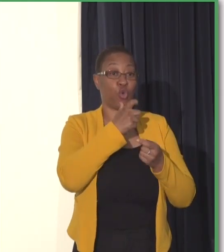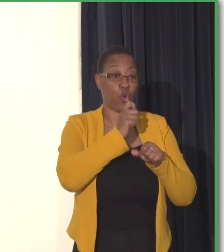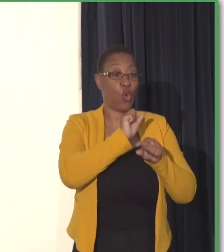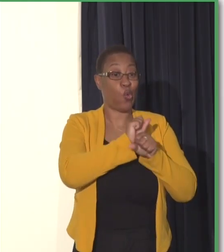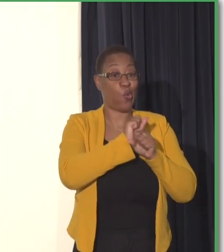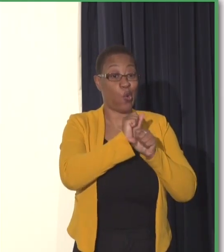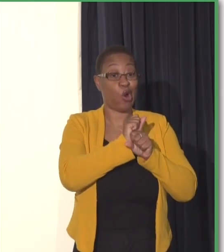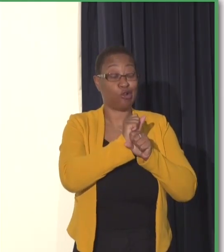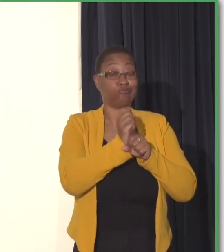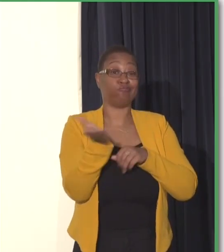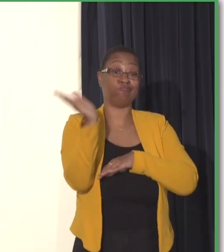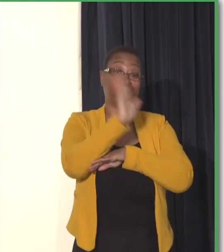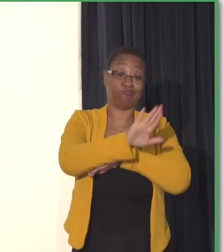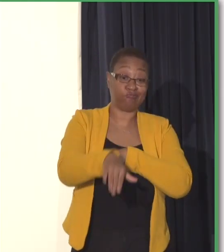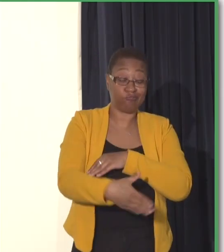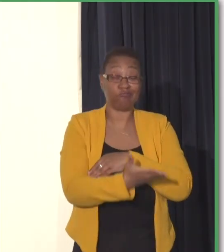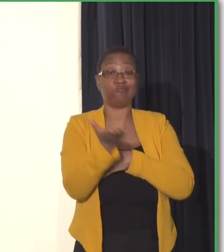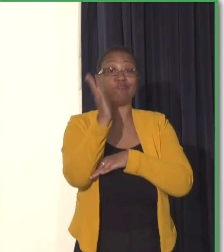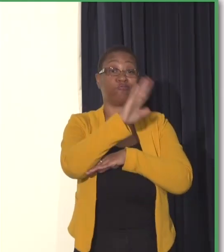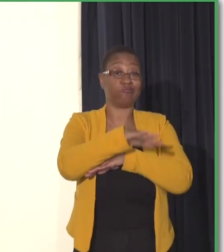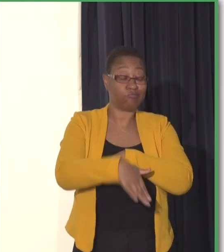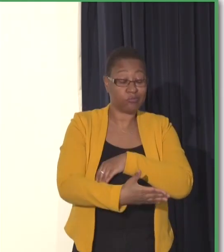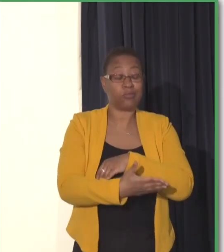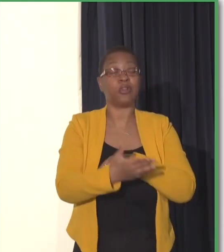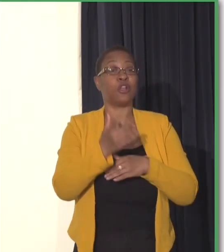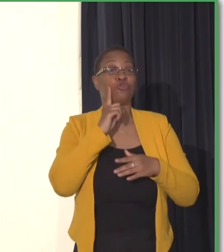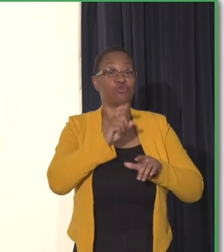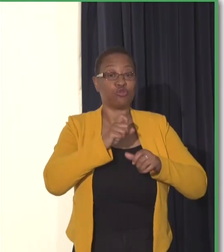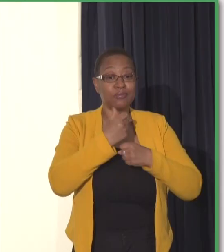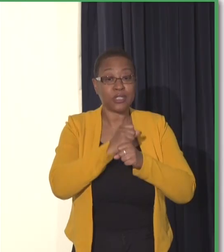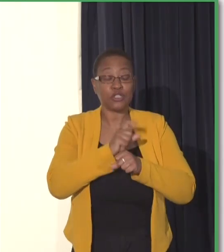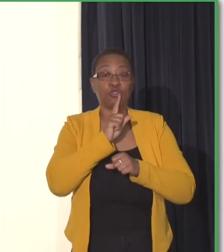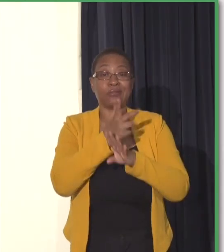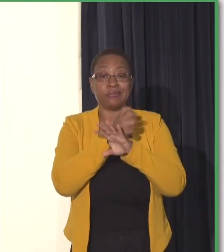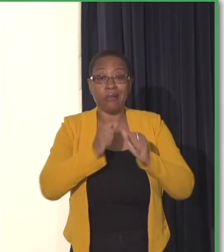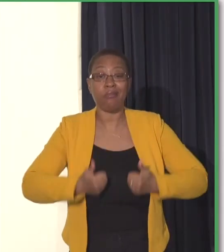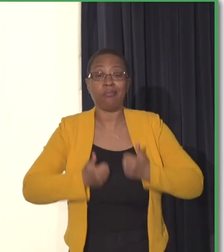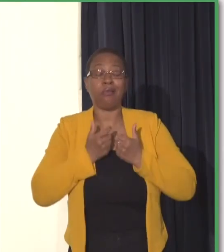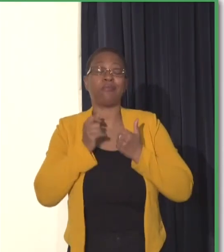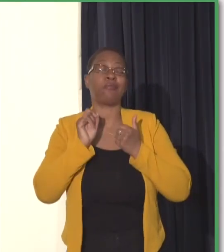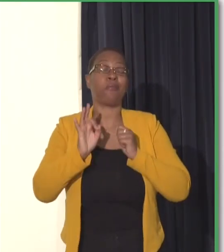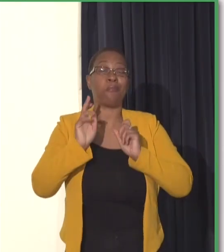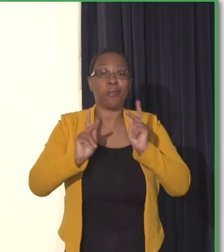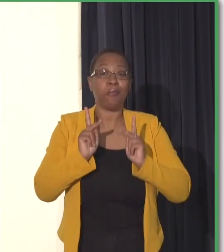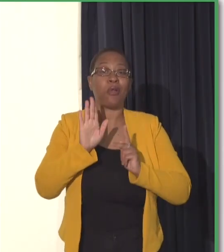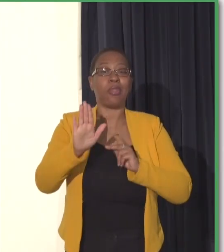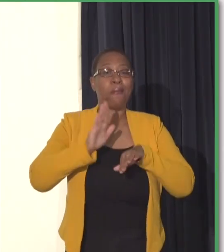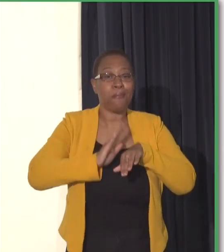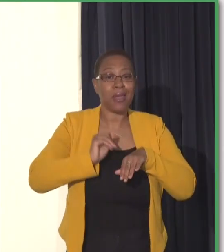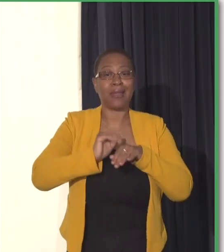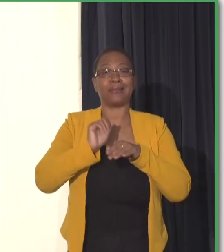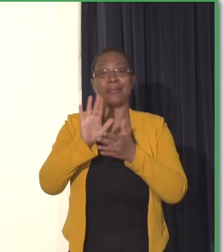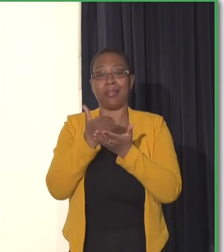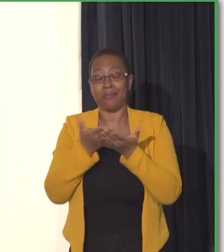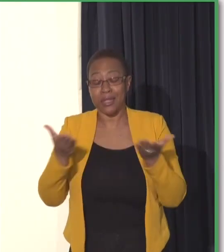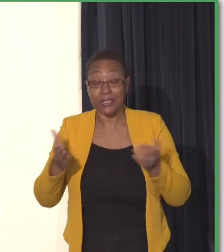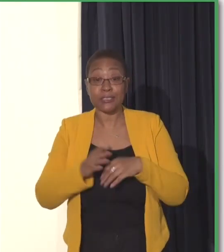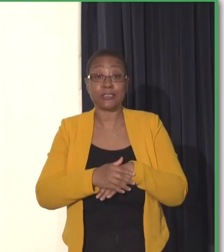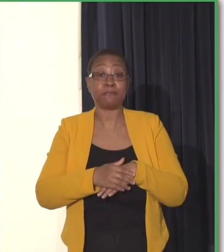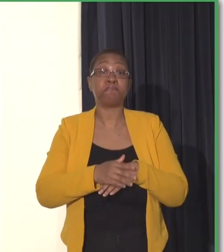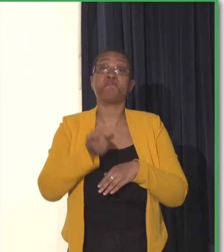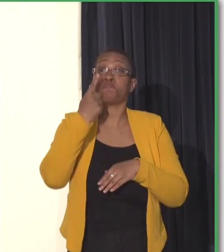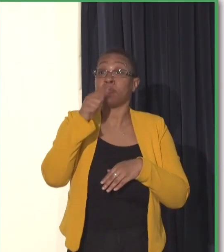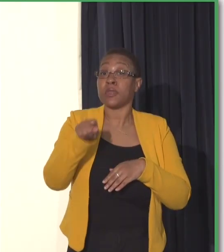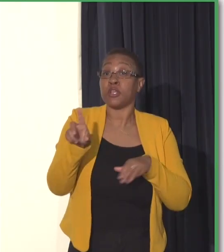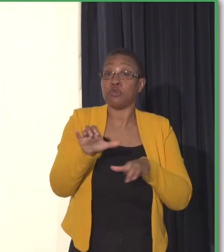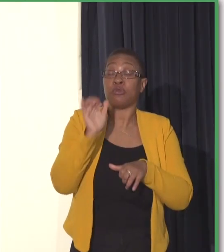continuously. But that happens every day. It's not talked about every day, but it was obvious that day. They